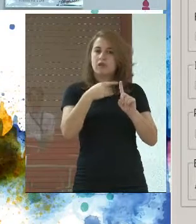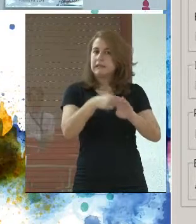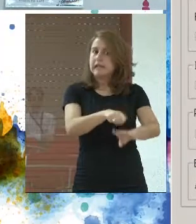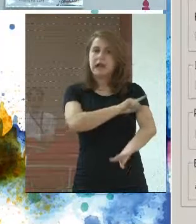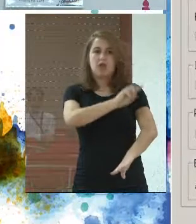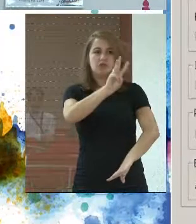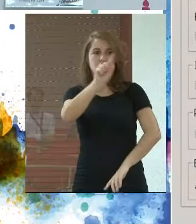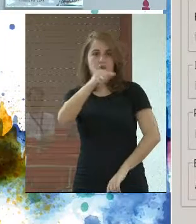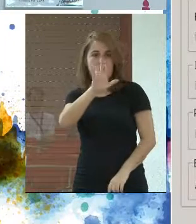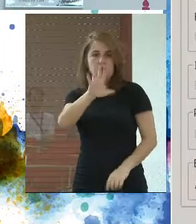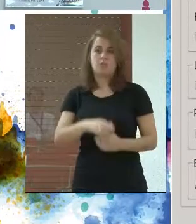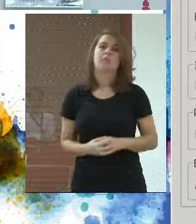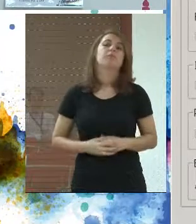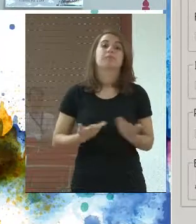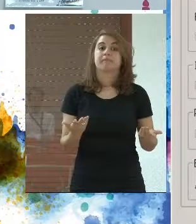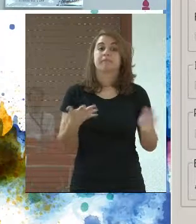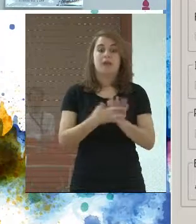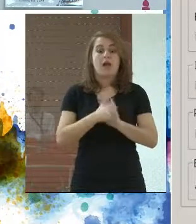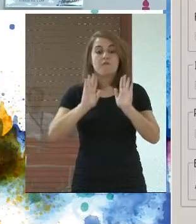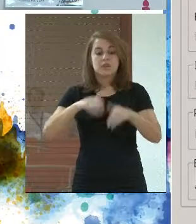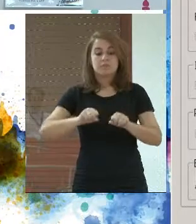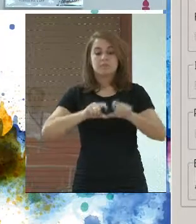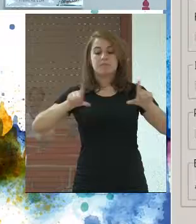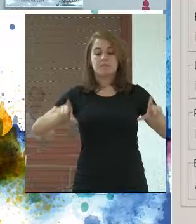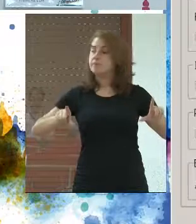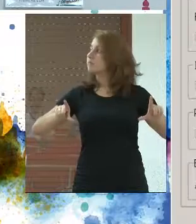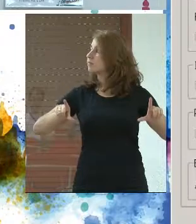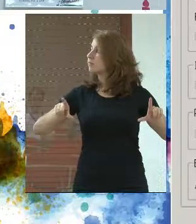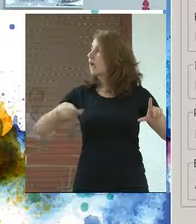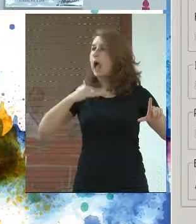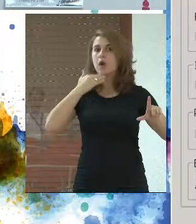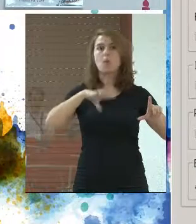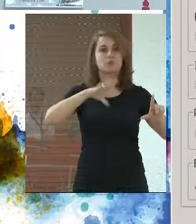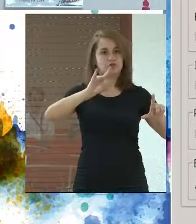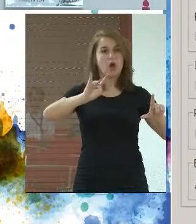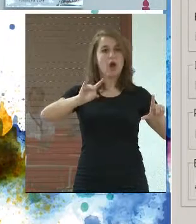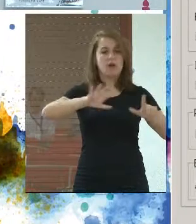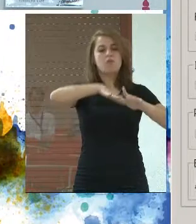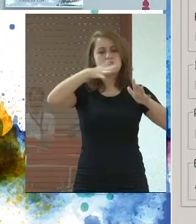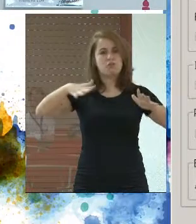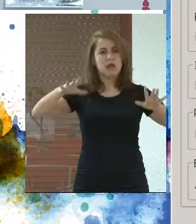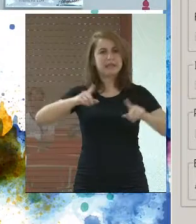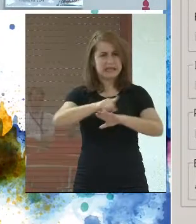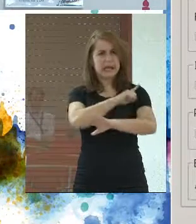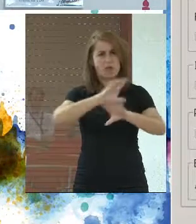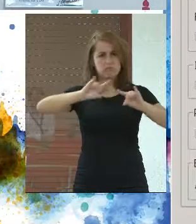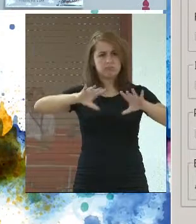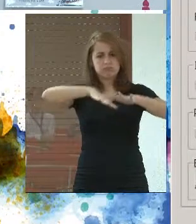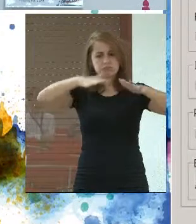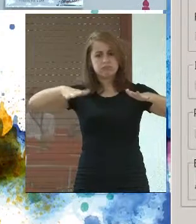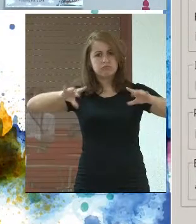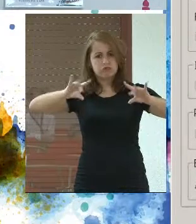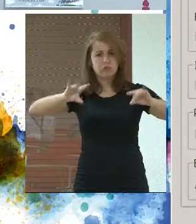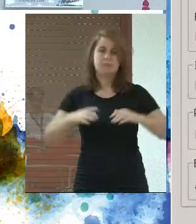add an exaggerated factor 3.5 on certain areas, so that we'll have something that it